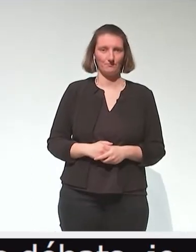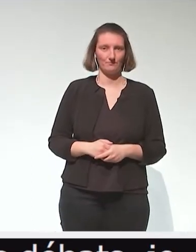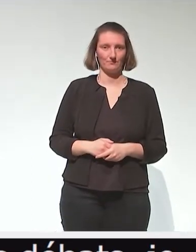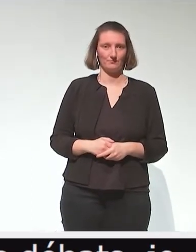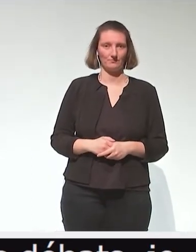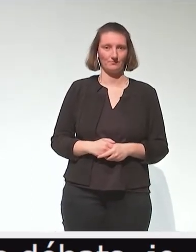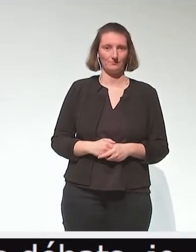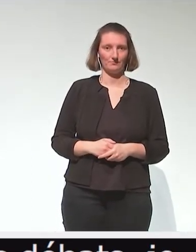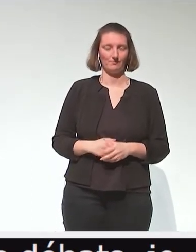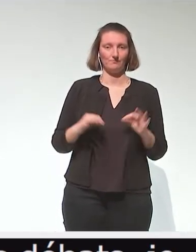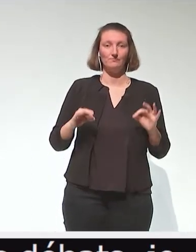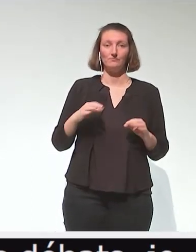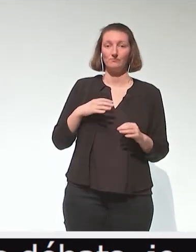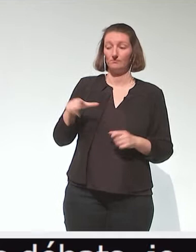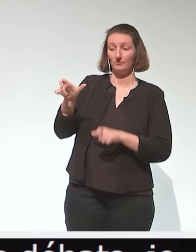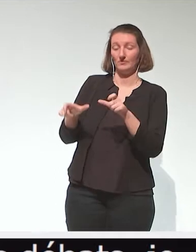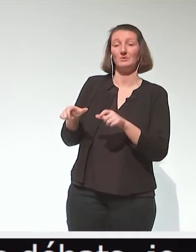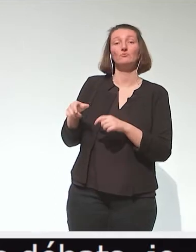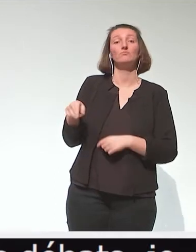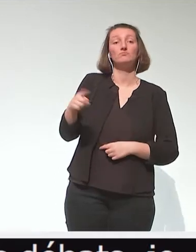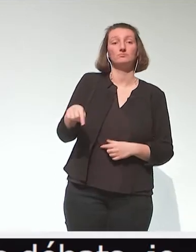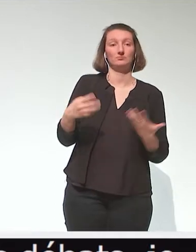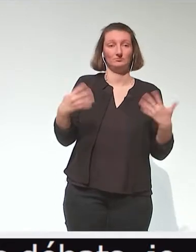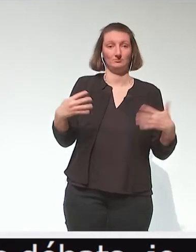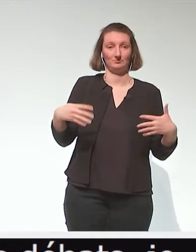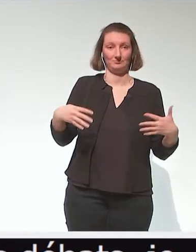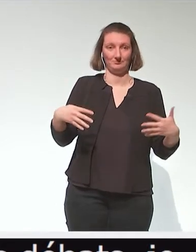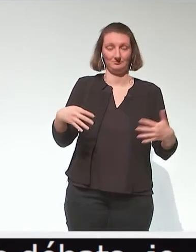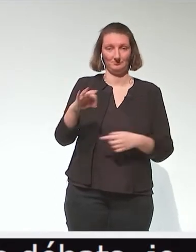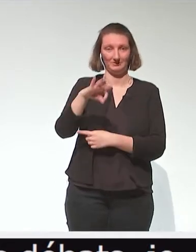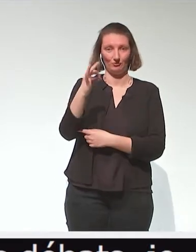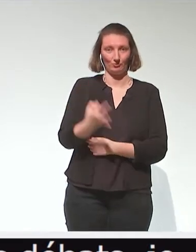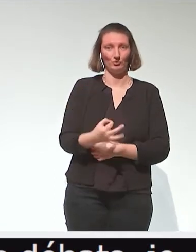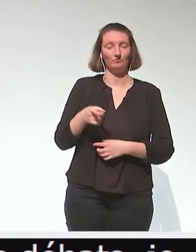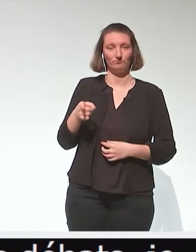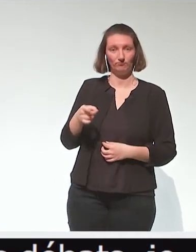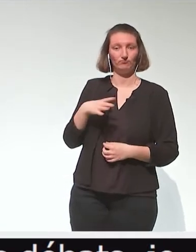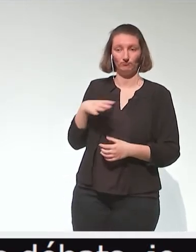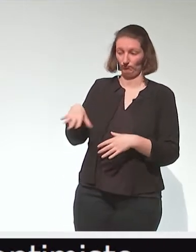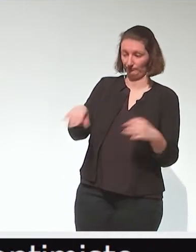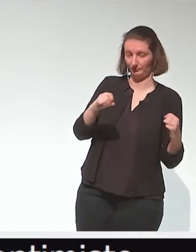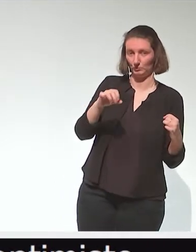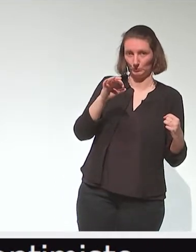19% are employed on the open labor market. About 15%